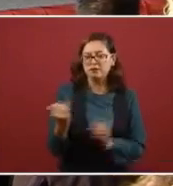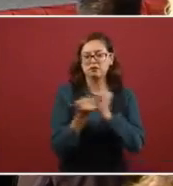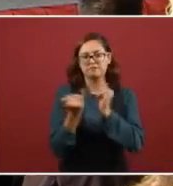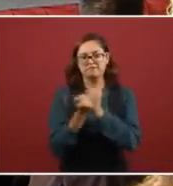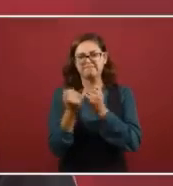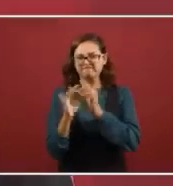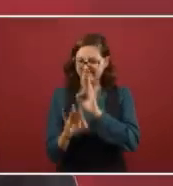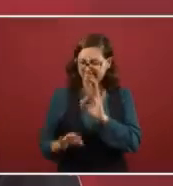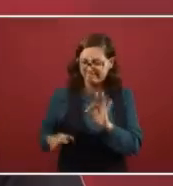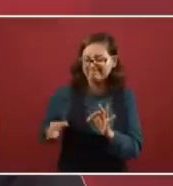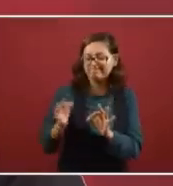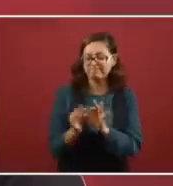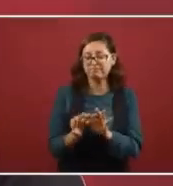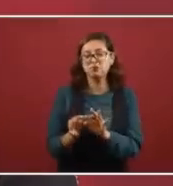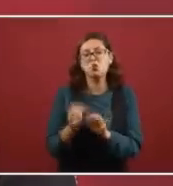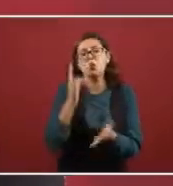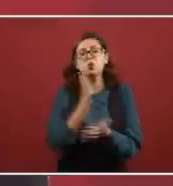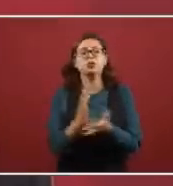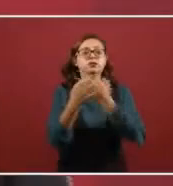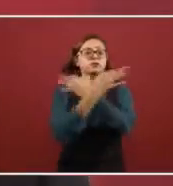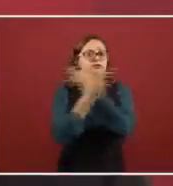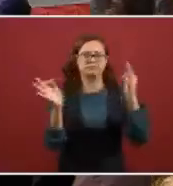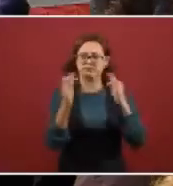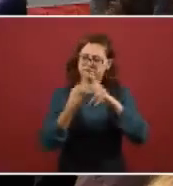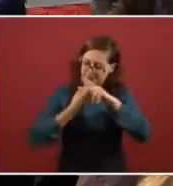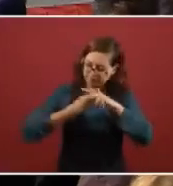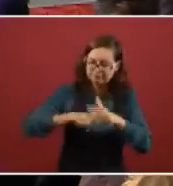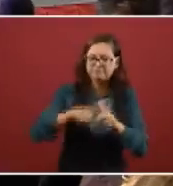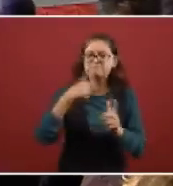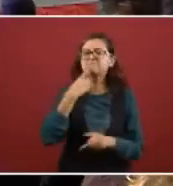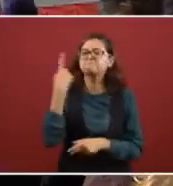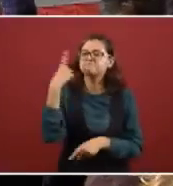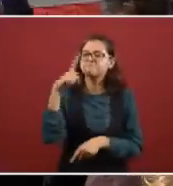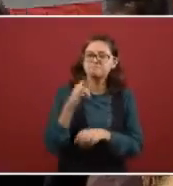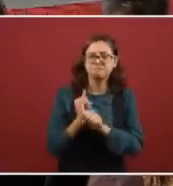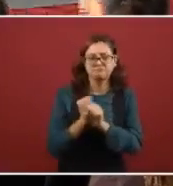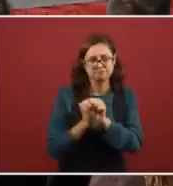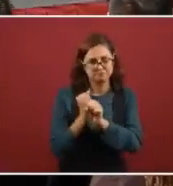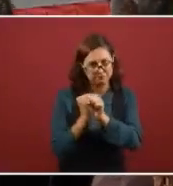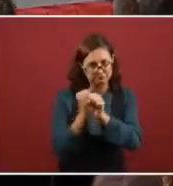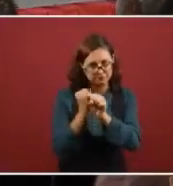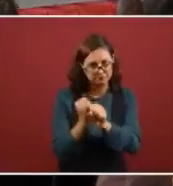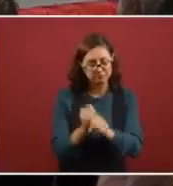most effective road or route.